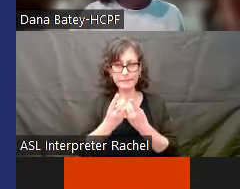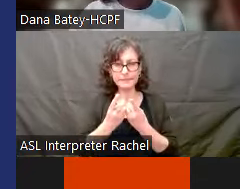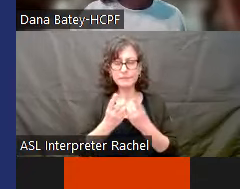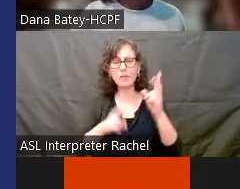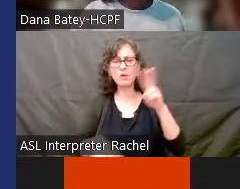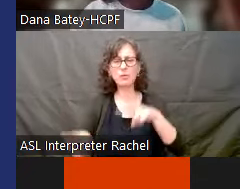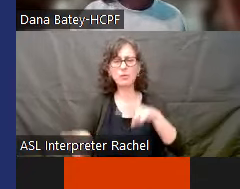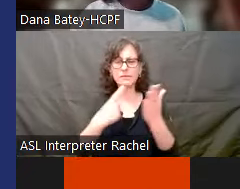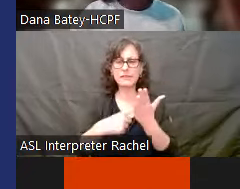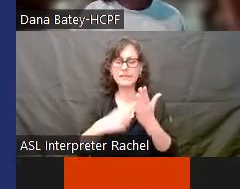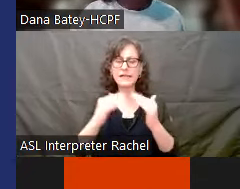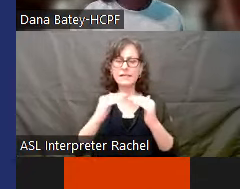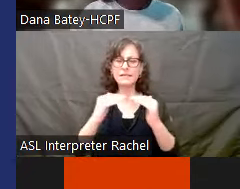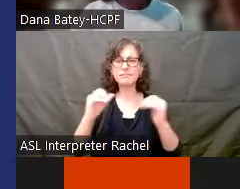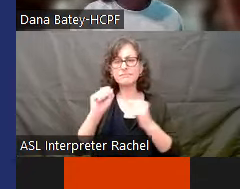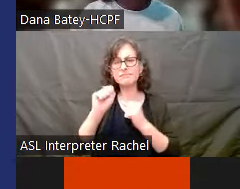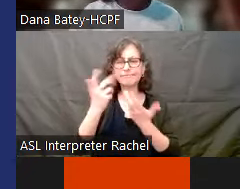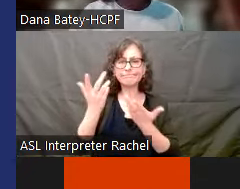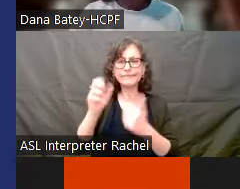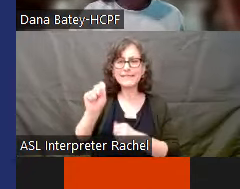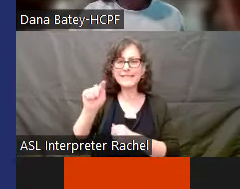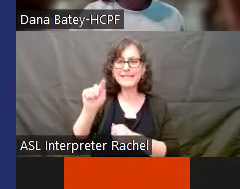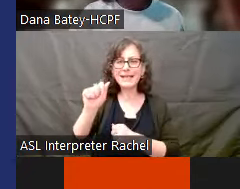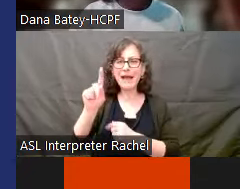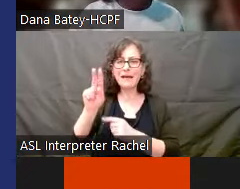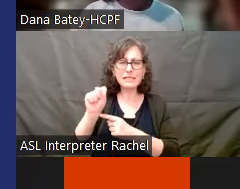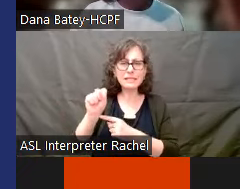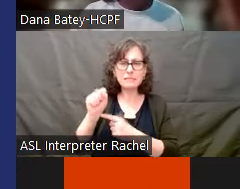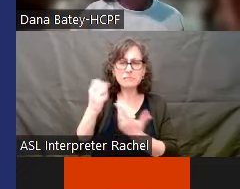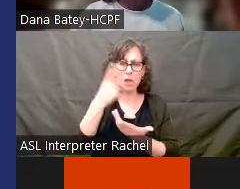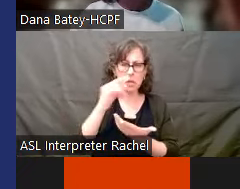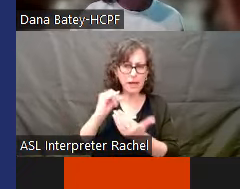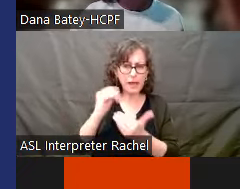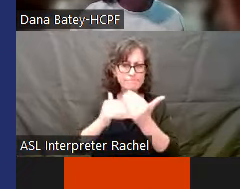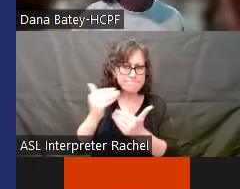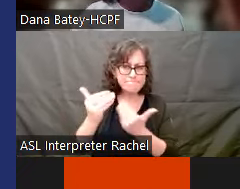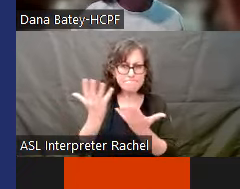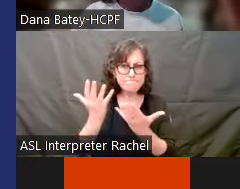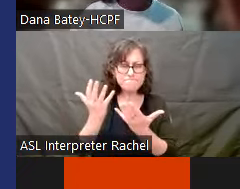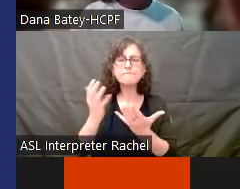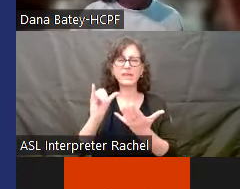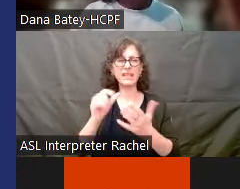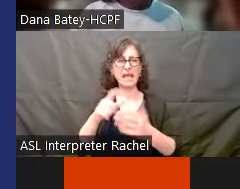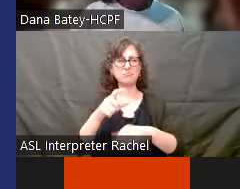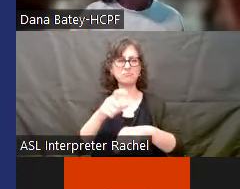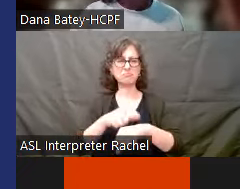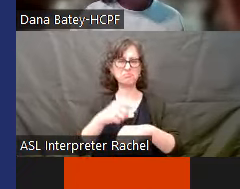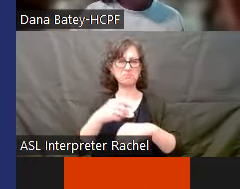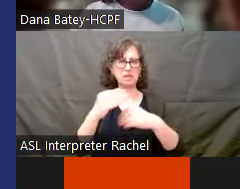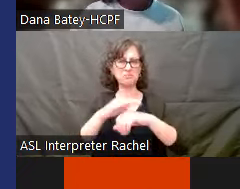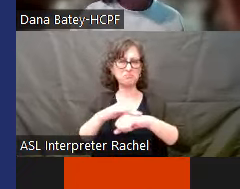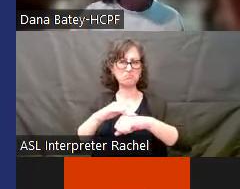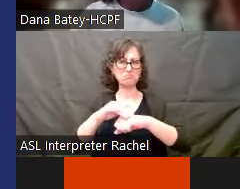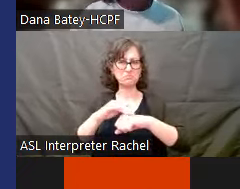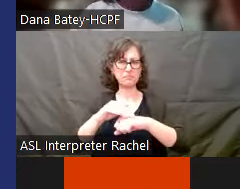the kind of status and where they are and what where we are with that. So that's just kind of a timeline. Stay tuned